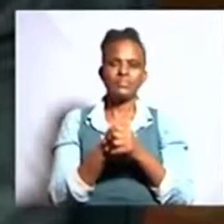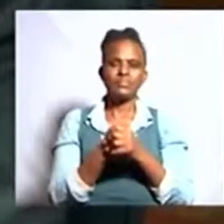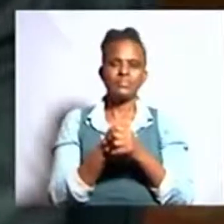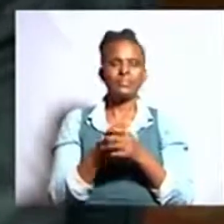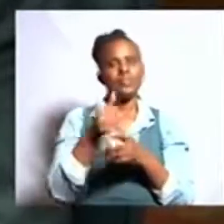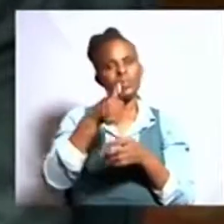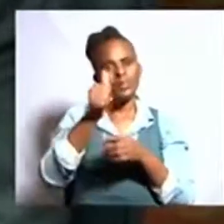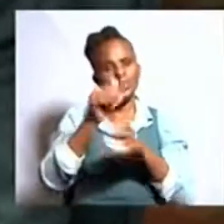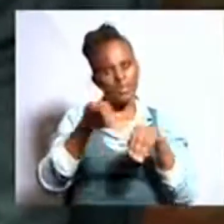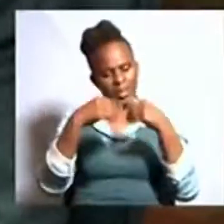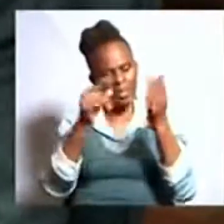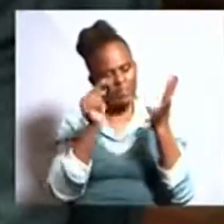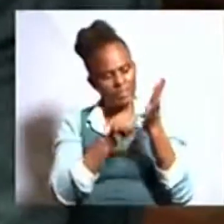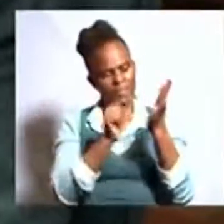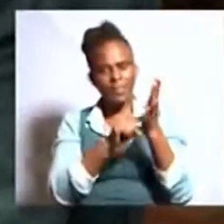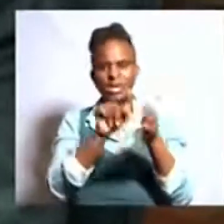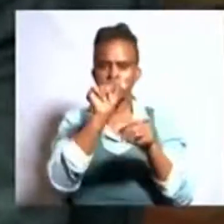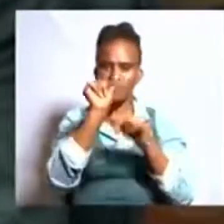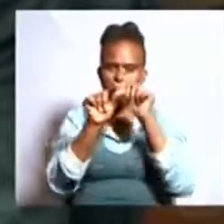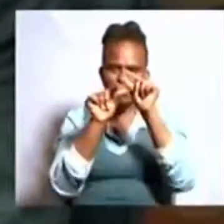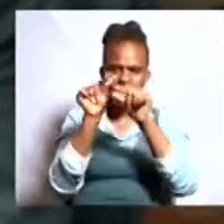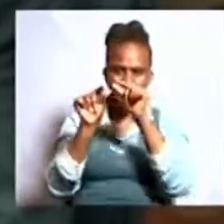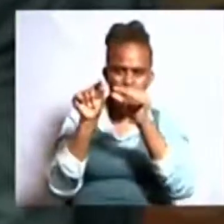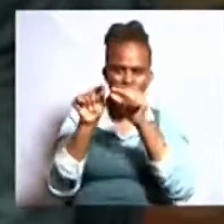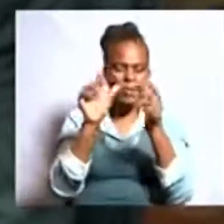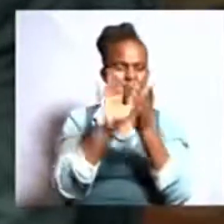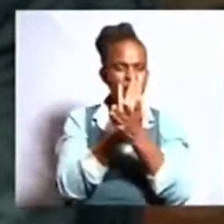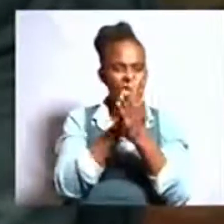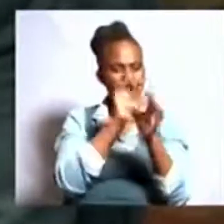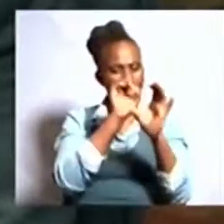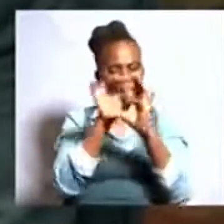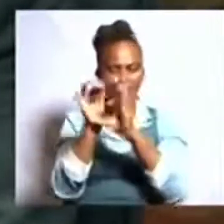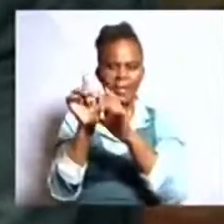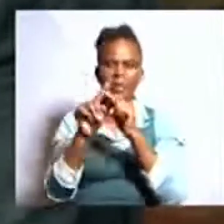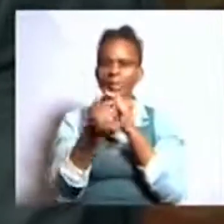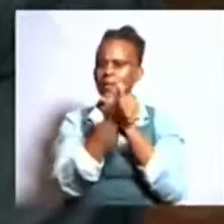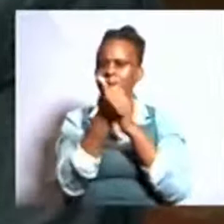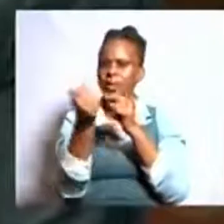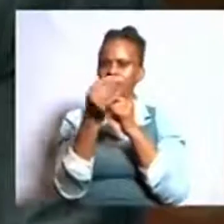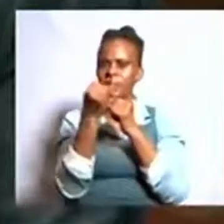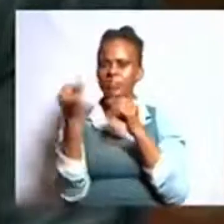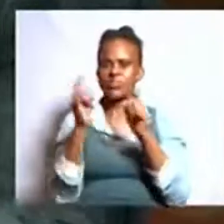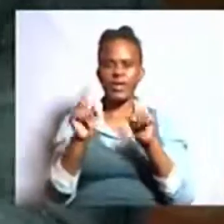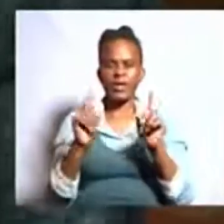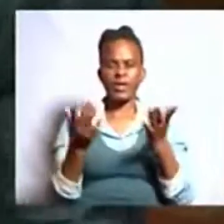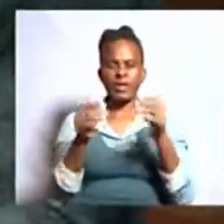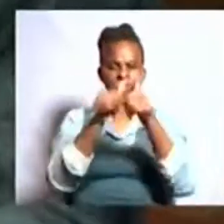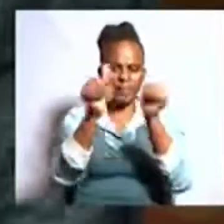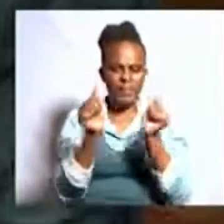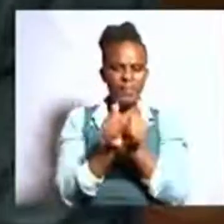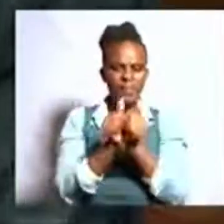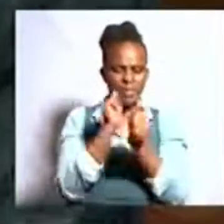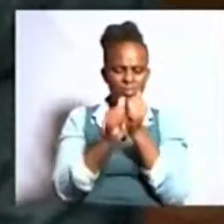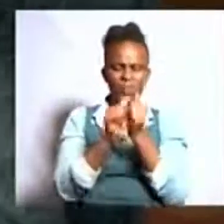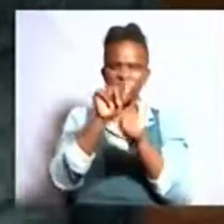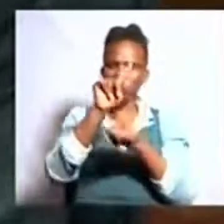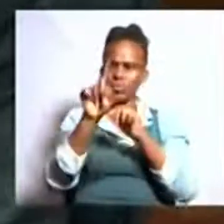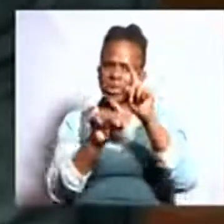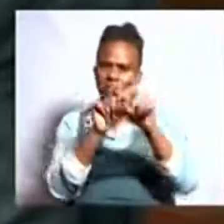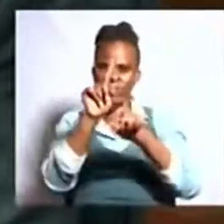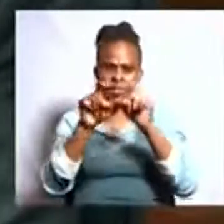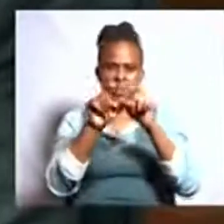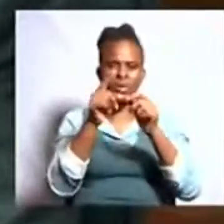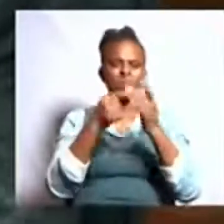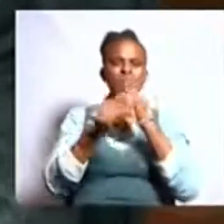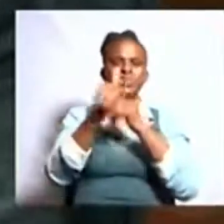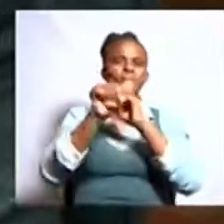have provided these small deposit slips, but where are the other issues or areas which have been queried that you have